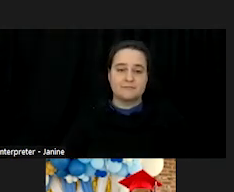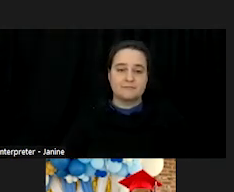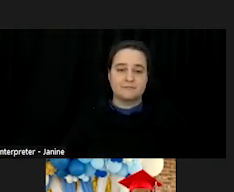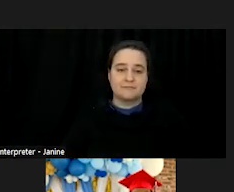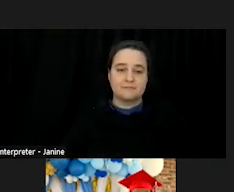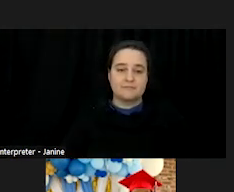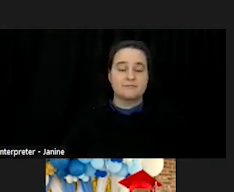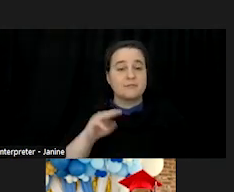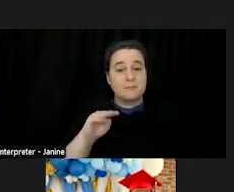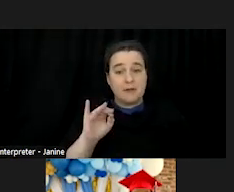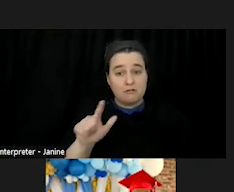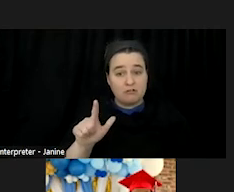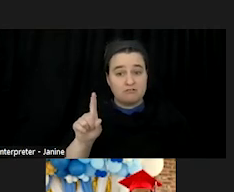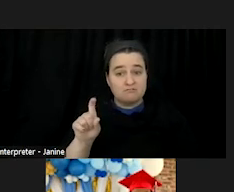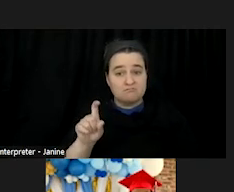Michael,